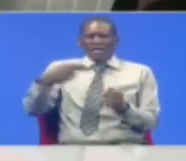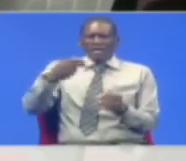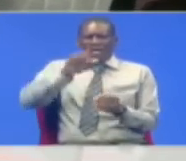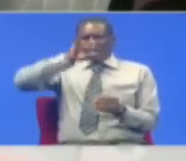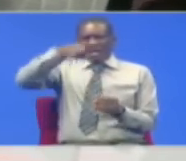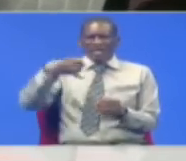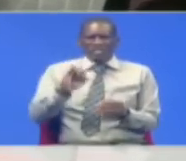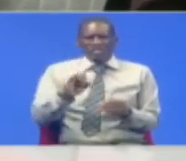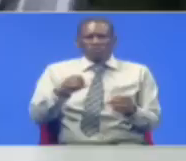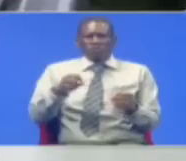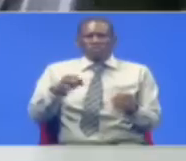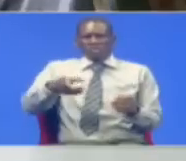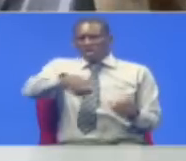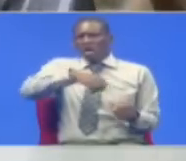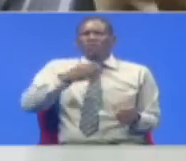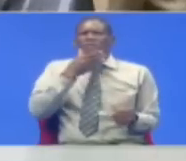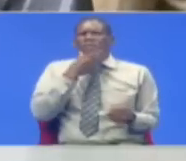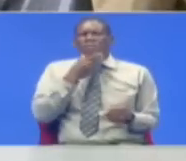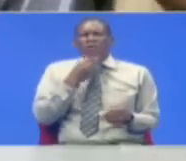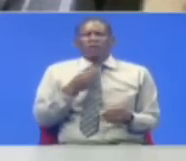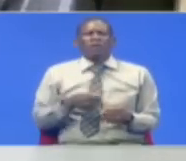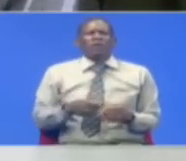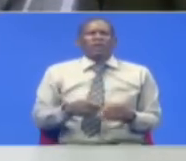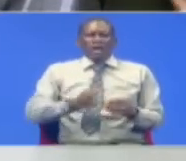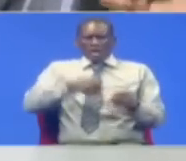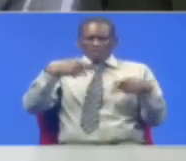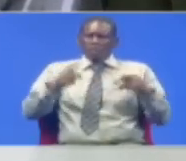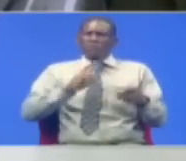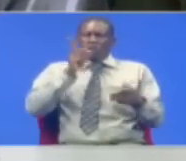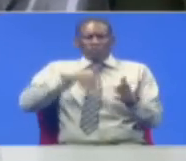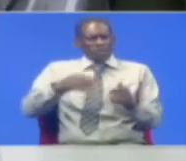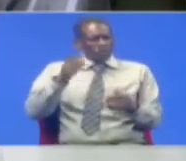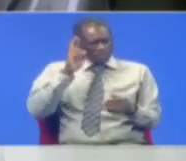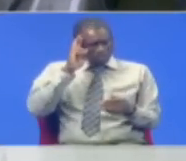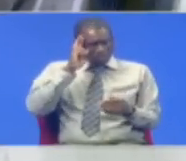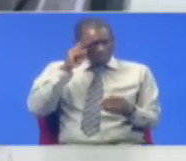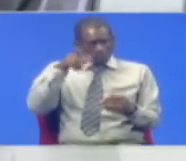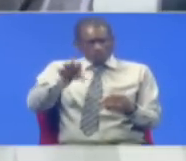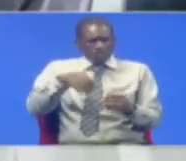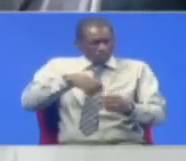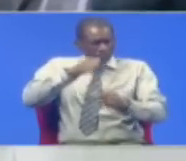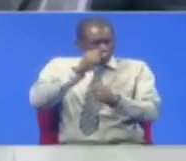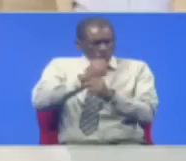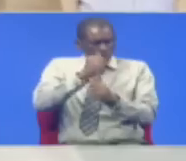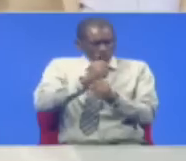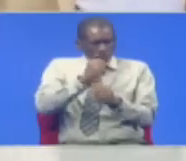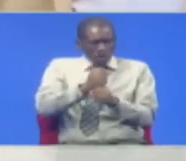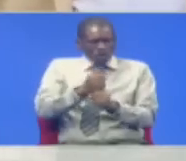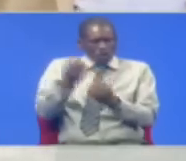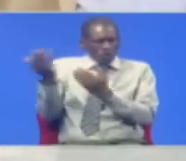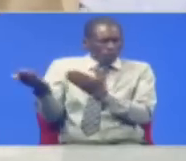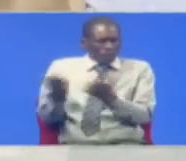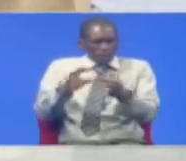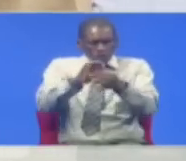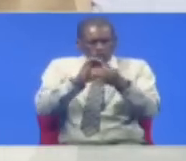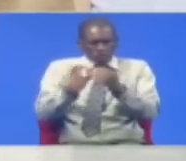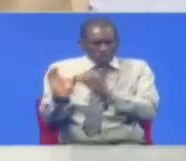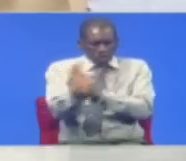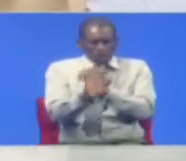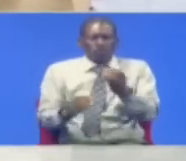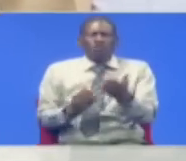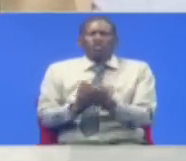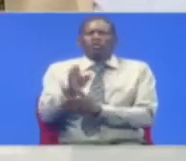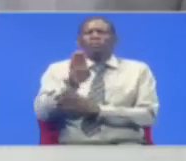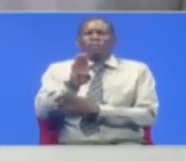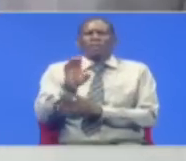Fare thee well, Baba. Wengine walisema atakumbukwa zaidi kwa juhudi zake za kulileta taifa pamoja kupitia mchakato wa